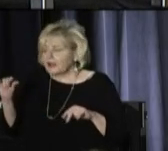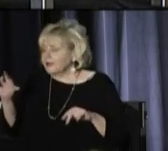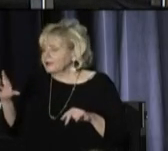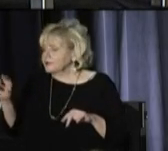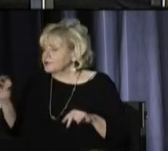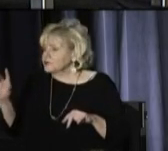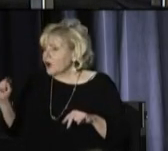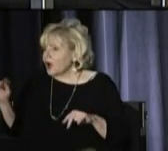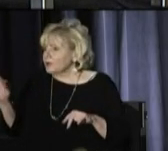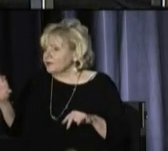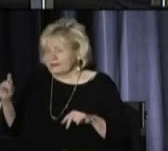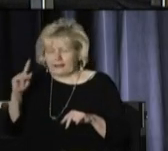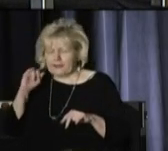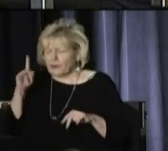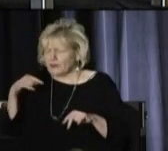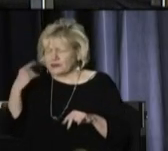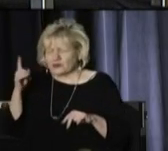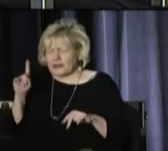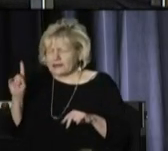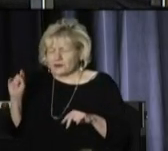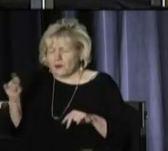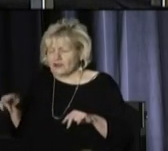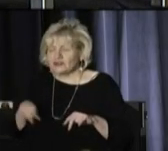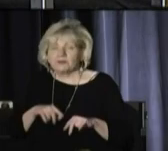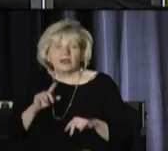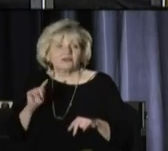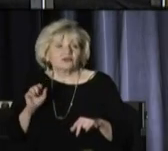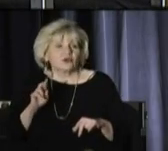And then she says,